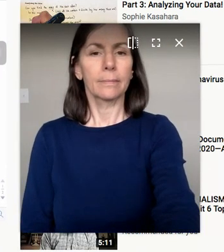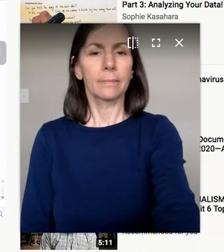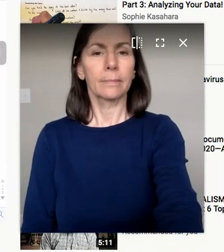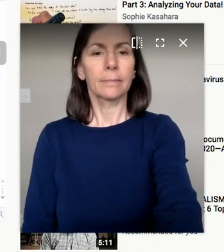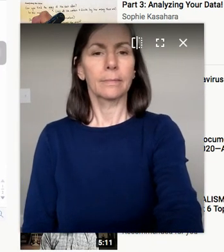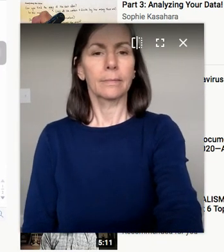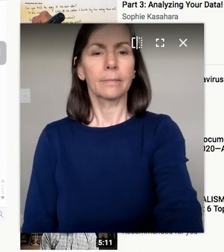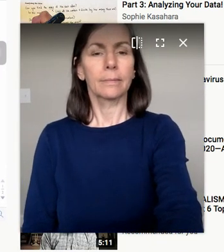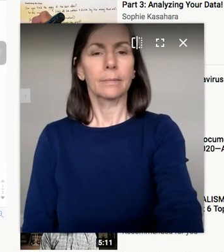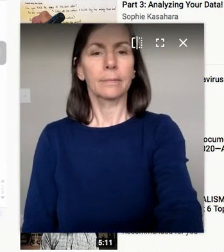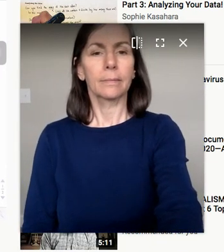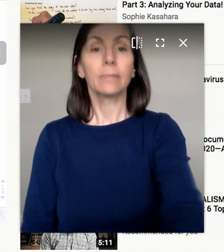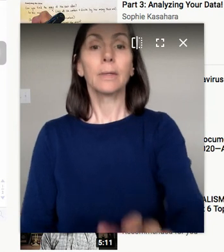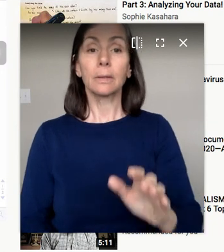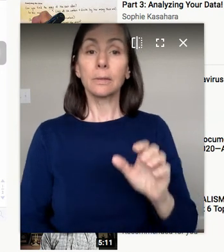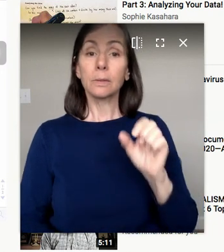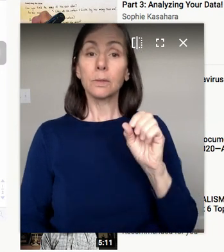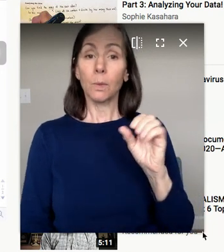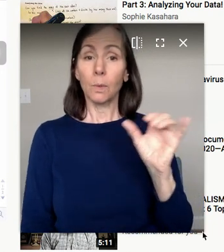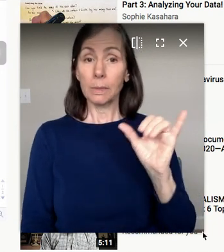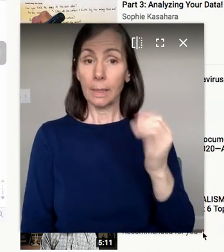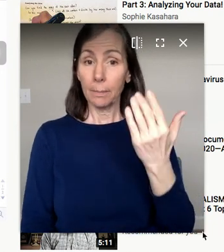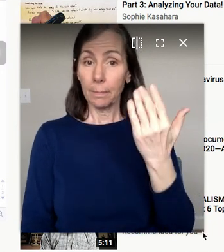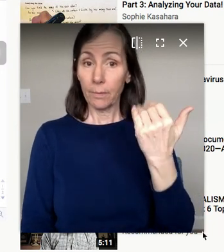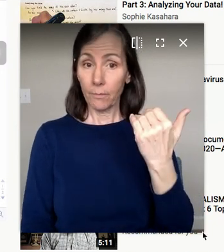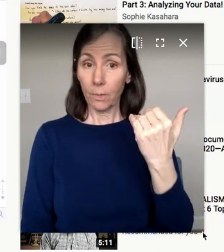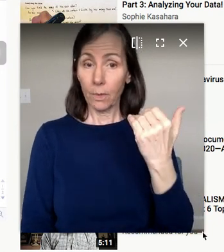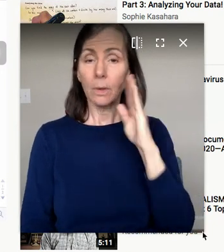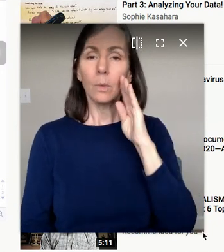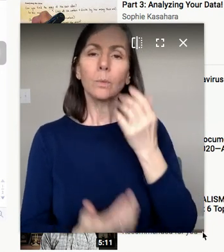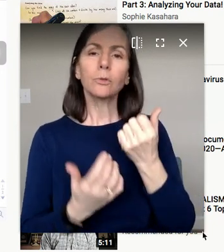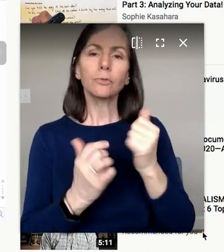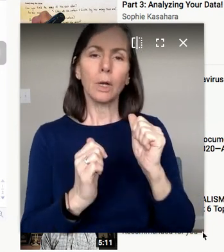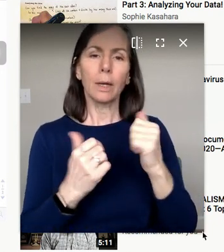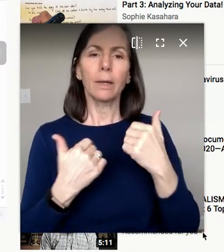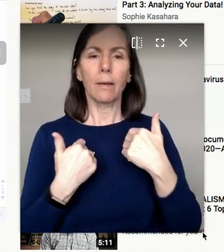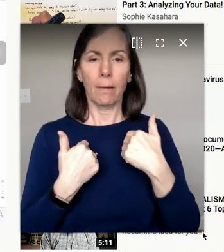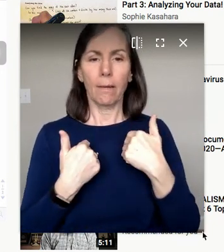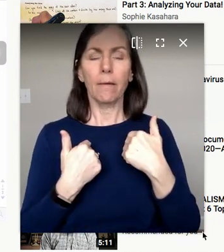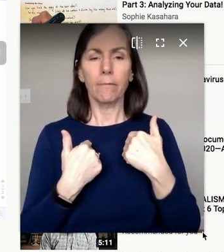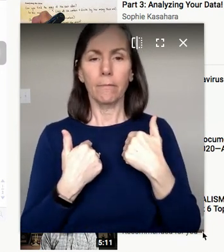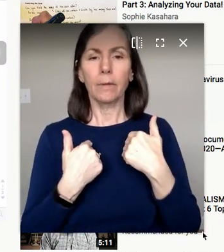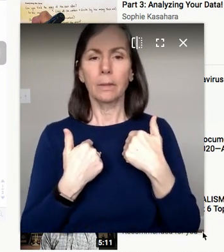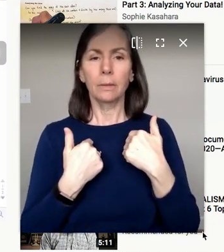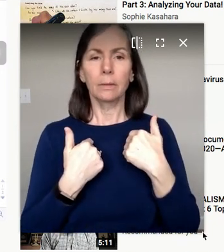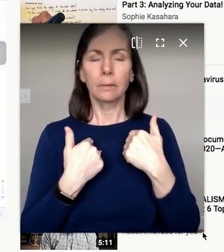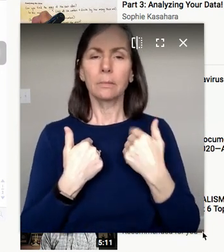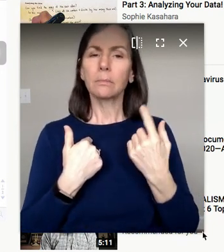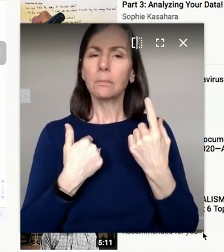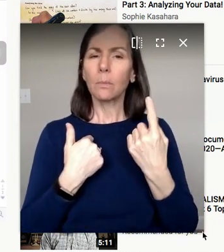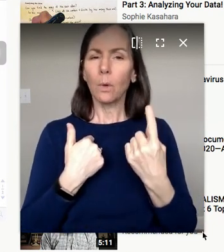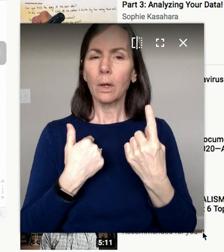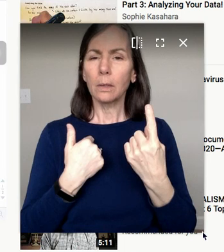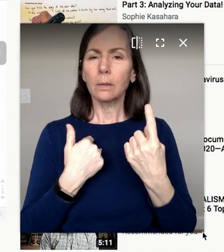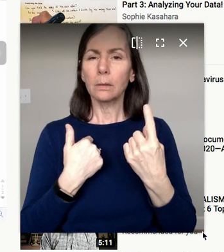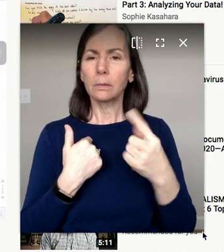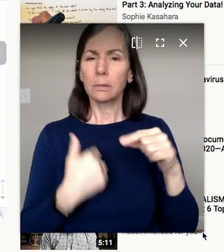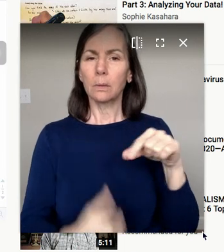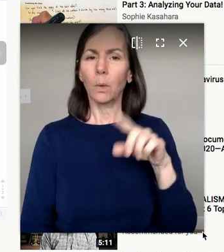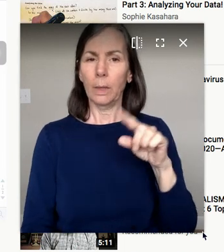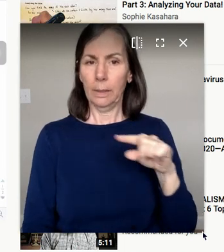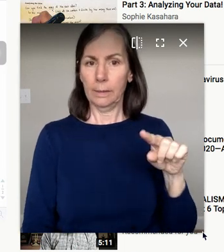So like before, we are going to try and have one